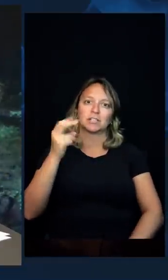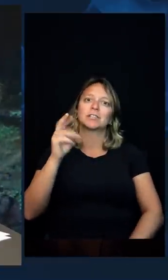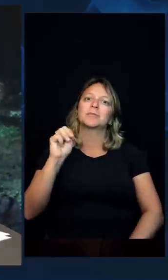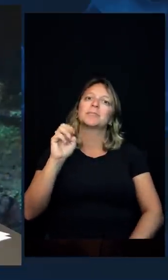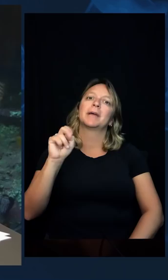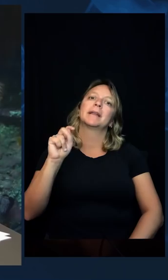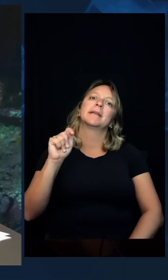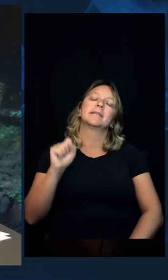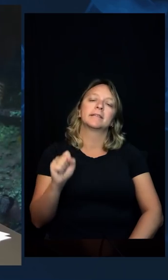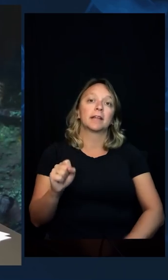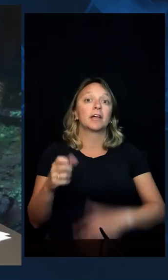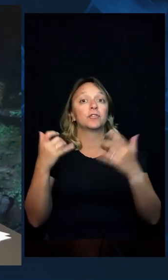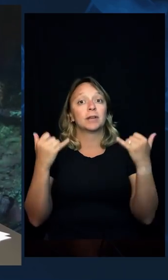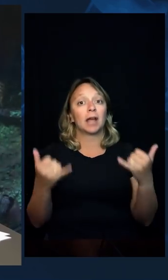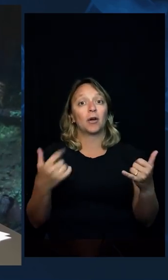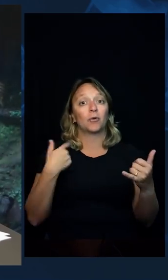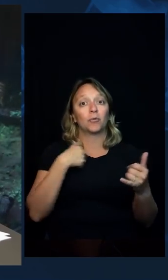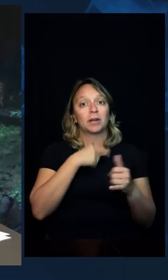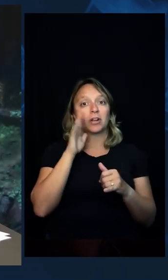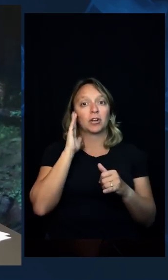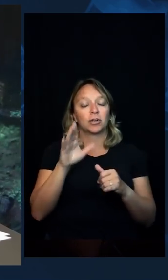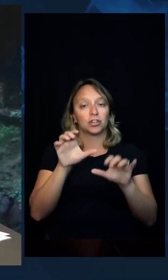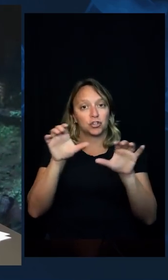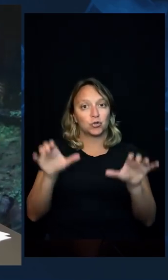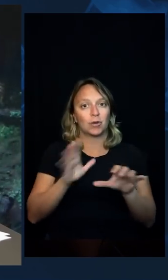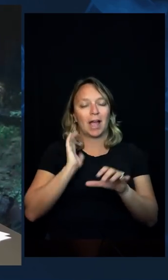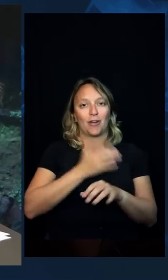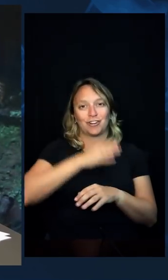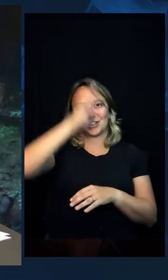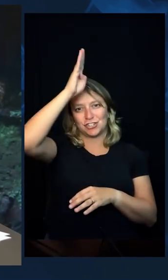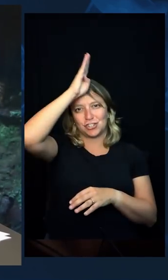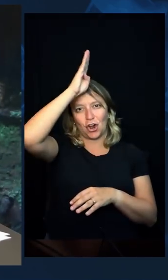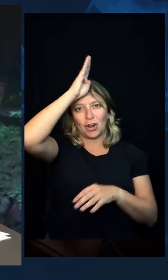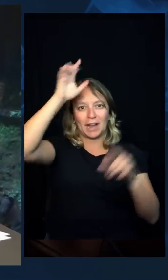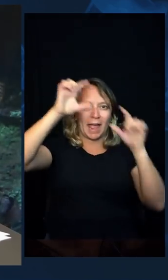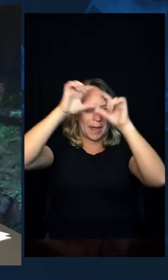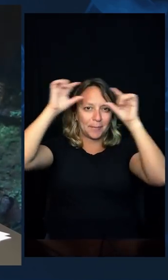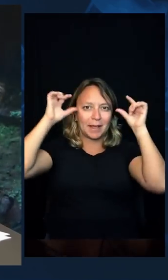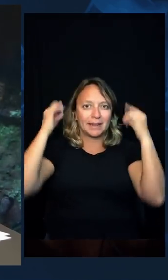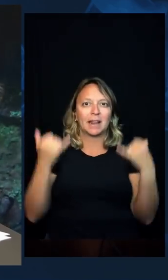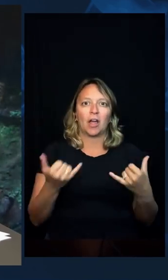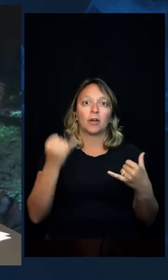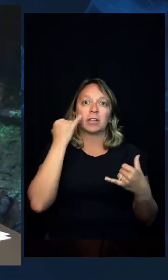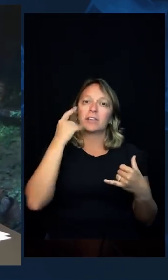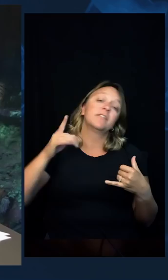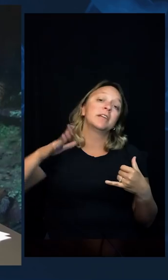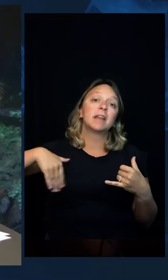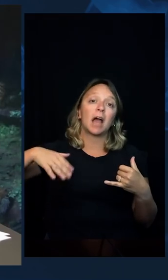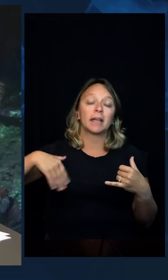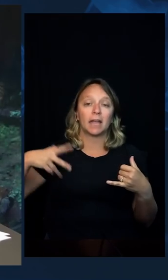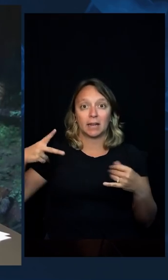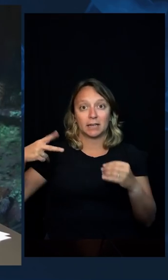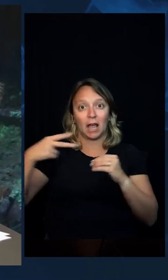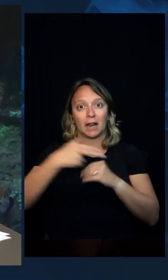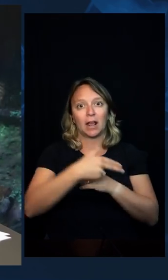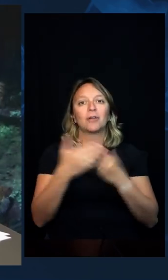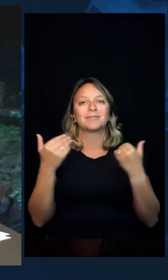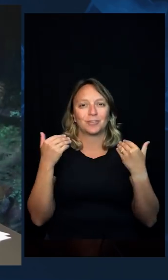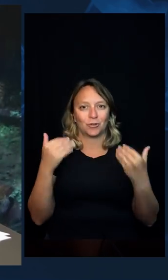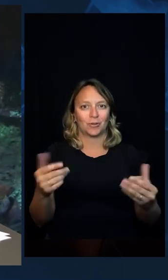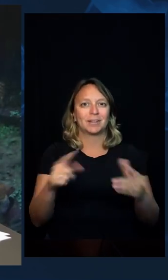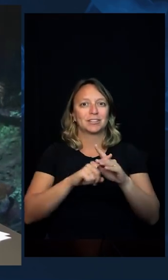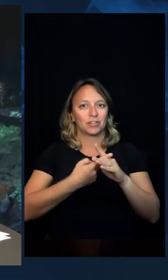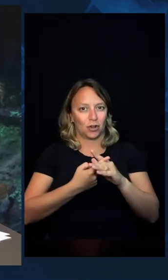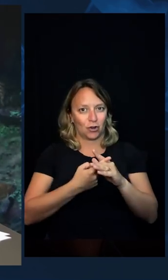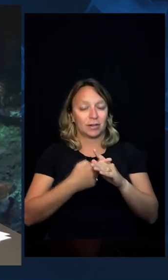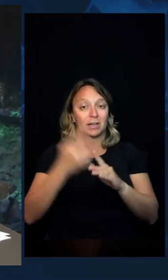enrichment, we are going to do our shark headbands now. And if you haven't cut it out, we're gonna go ahead and start cutting.